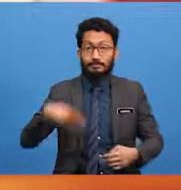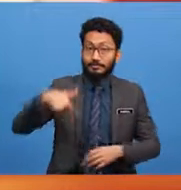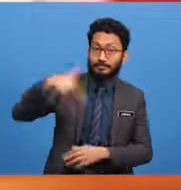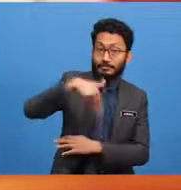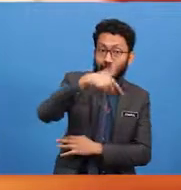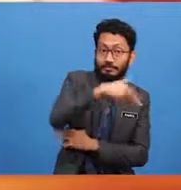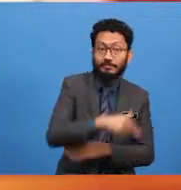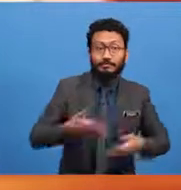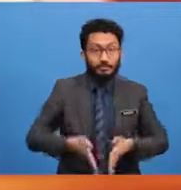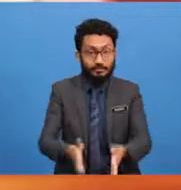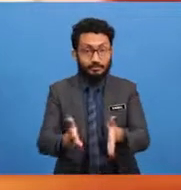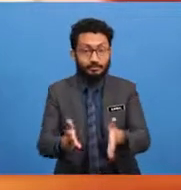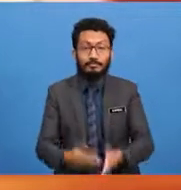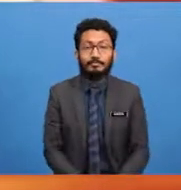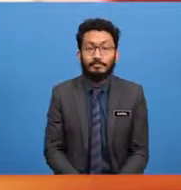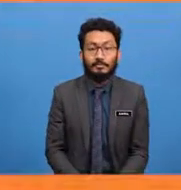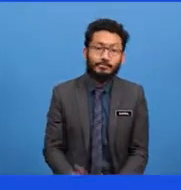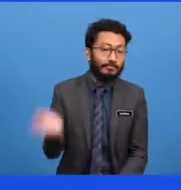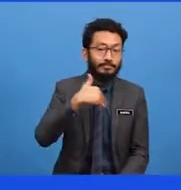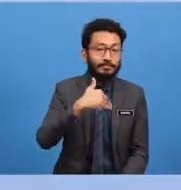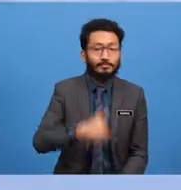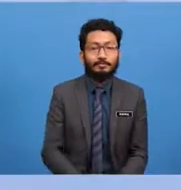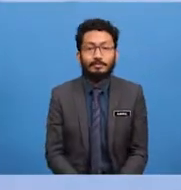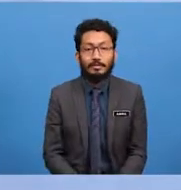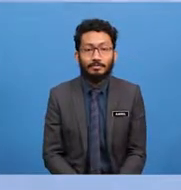runway. Let's check this out.